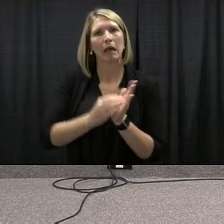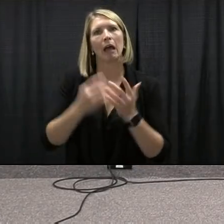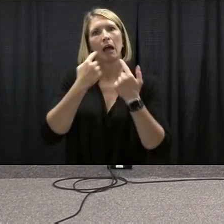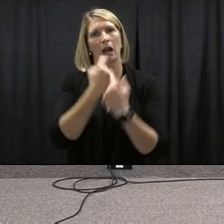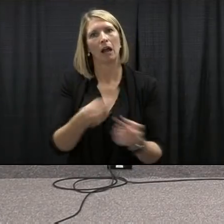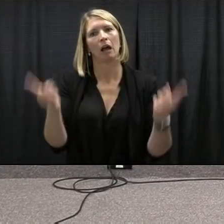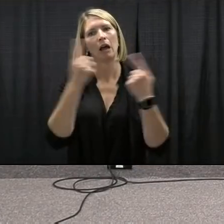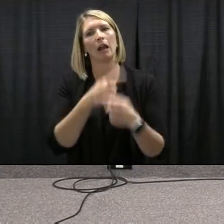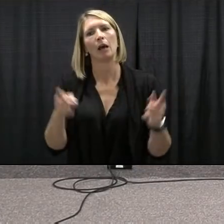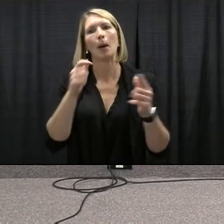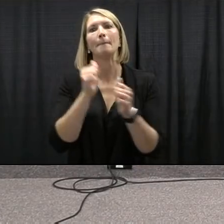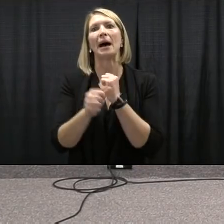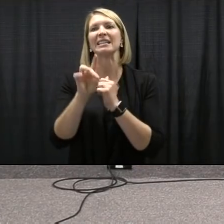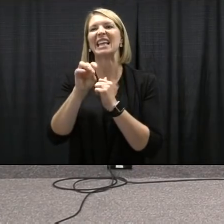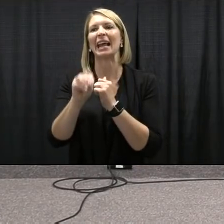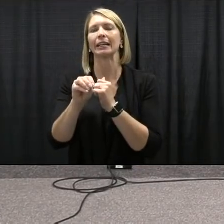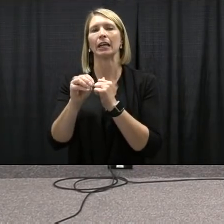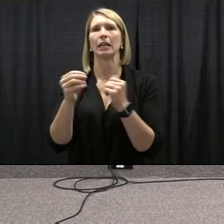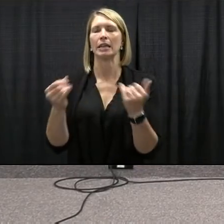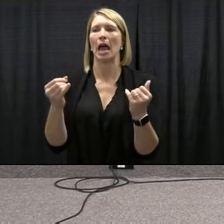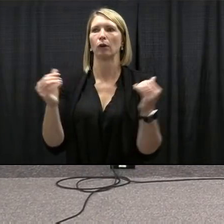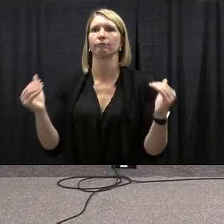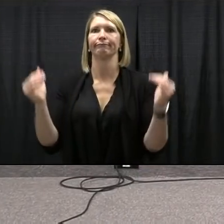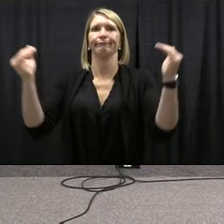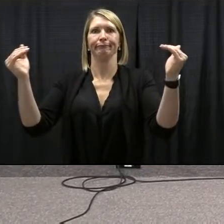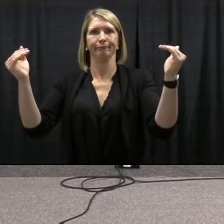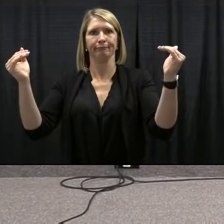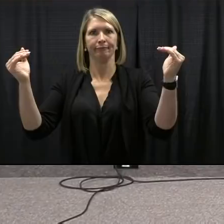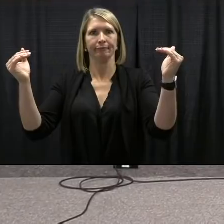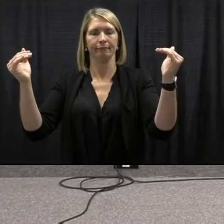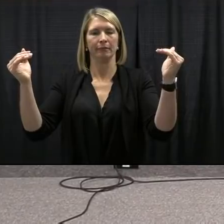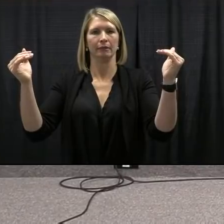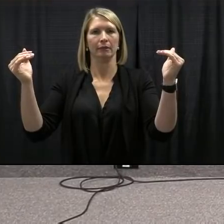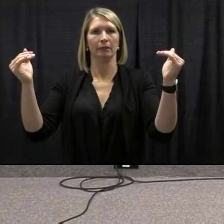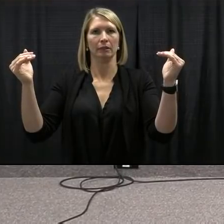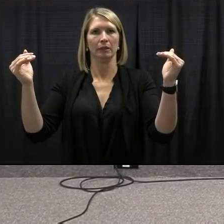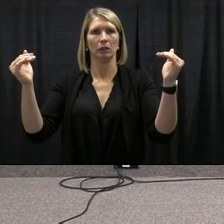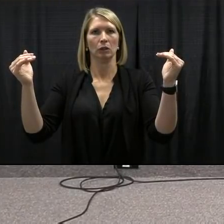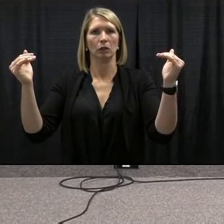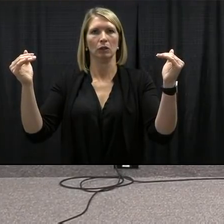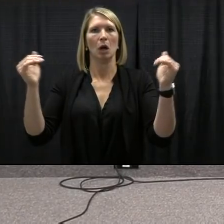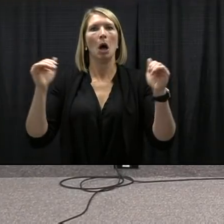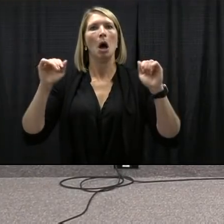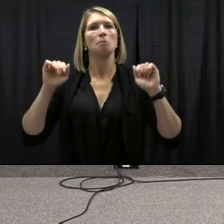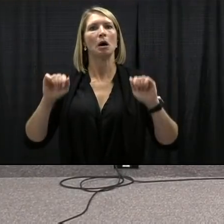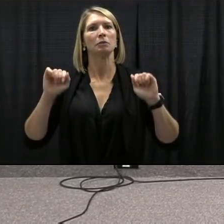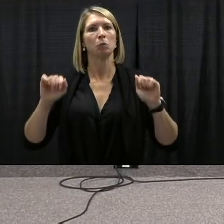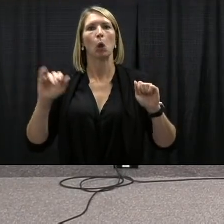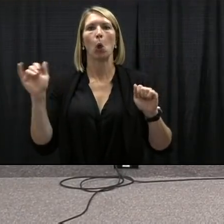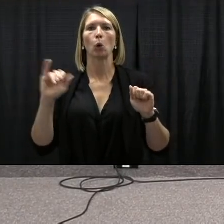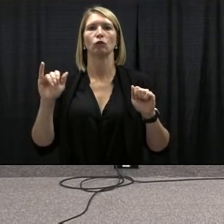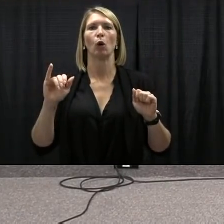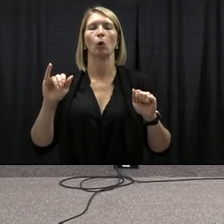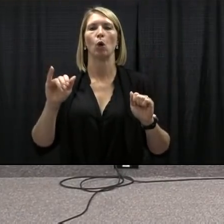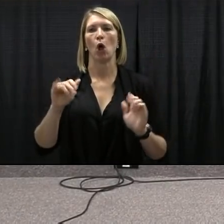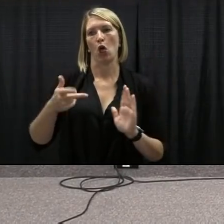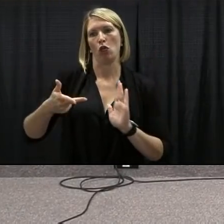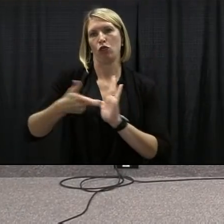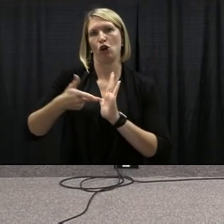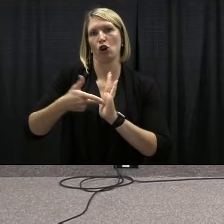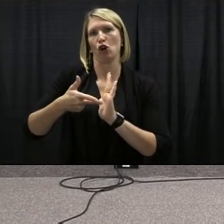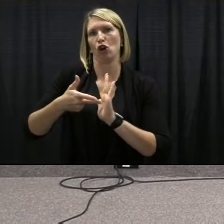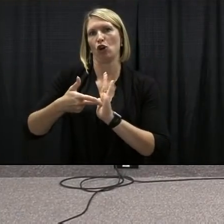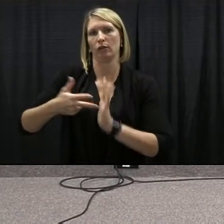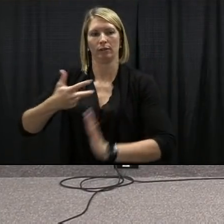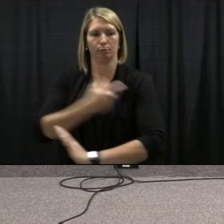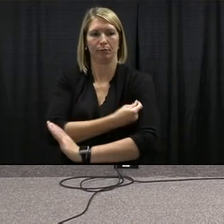in some cases. We do know that there may be third doses for some immunocompromised people. Are